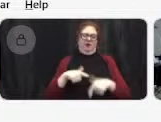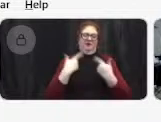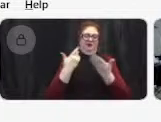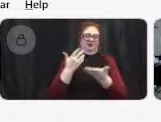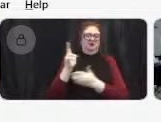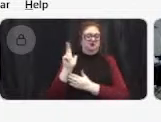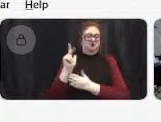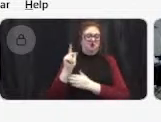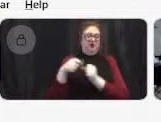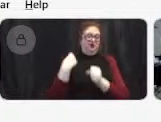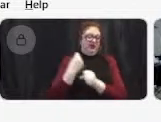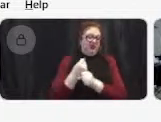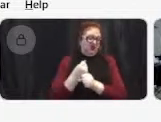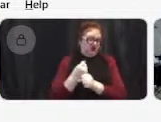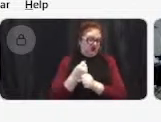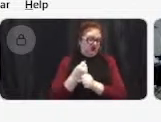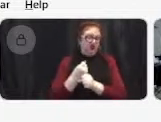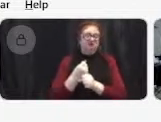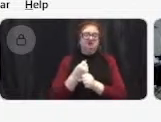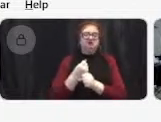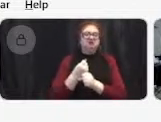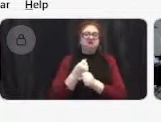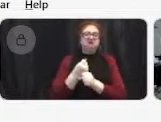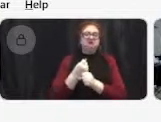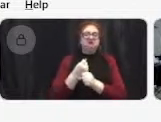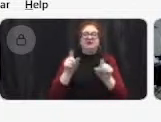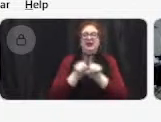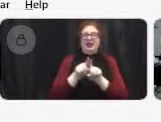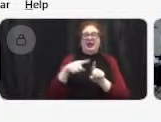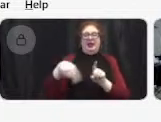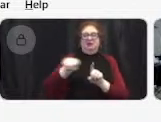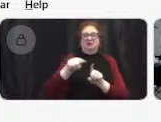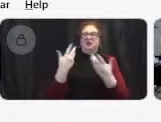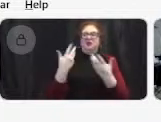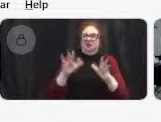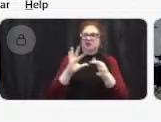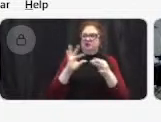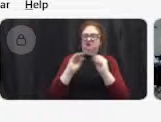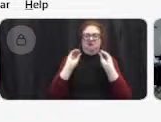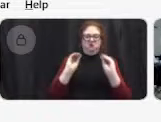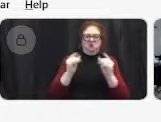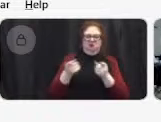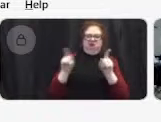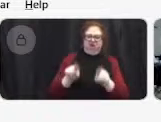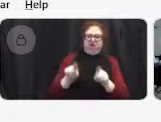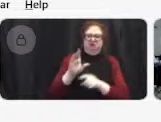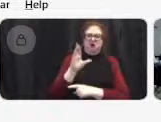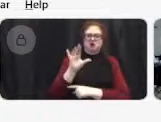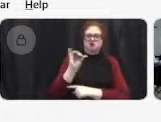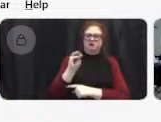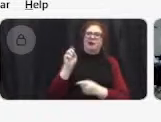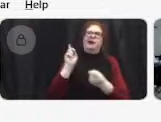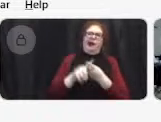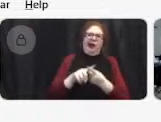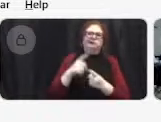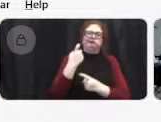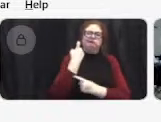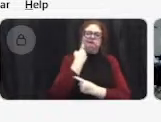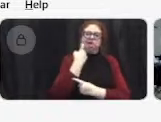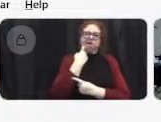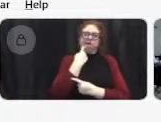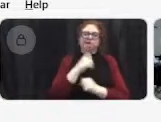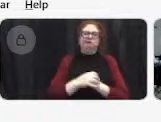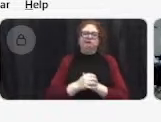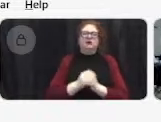street, and like they said, there's never been an incident of crime until just recently. The traffic is a